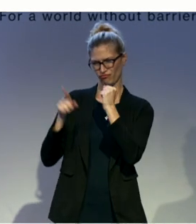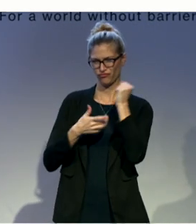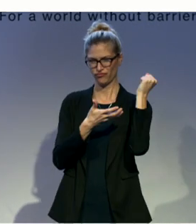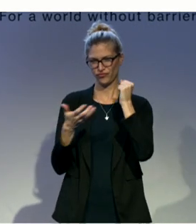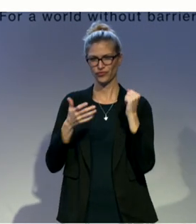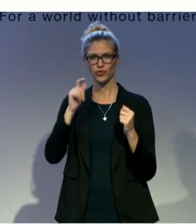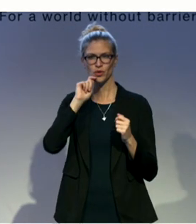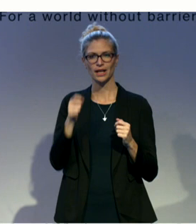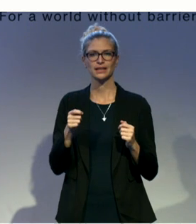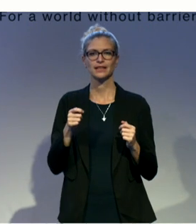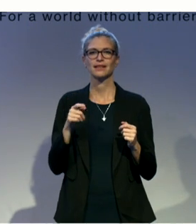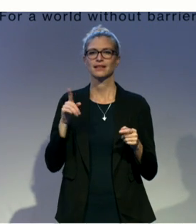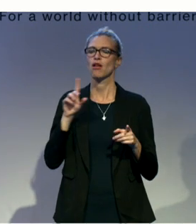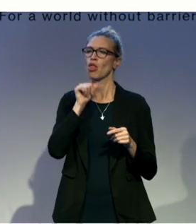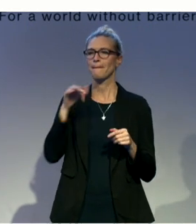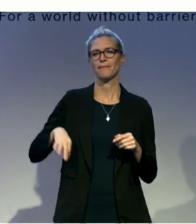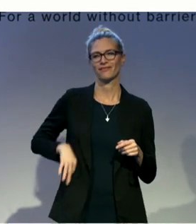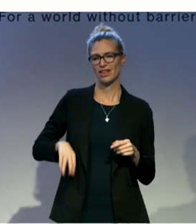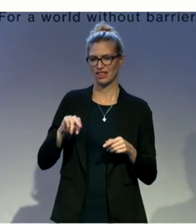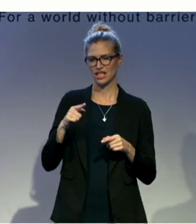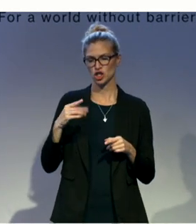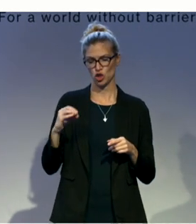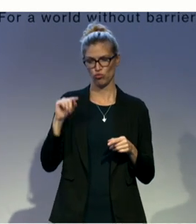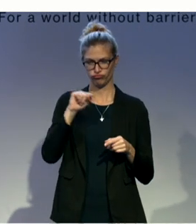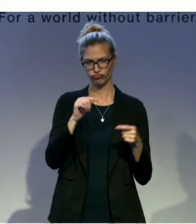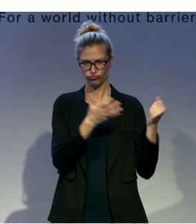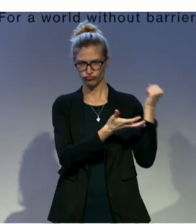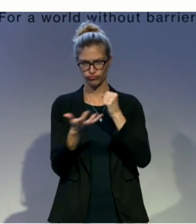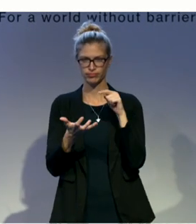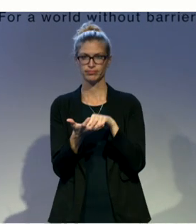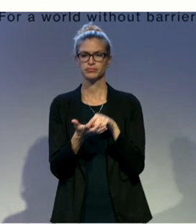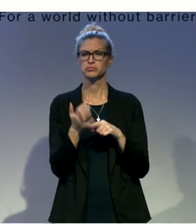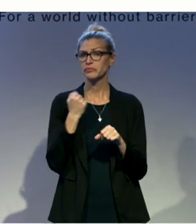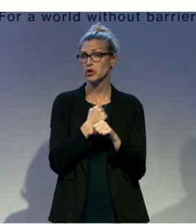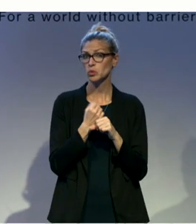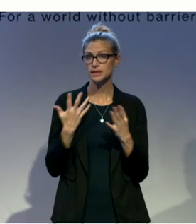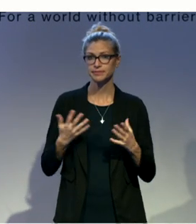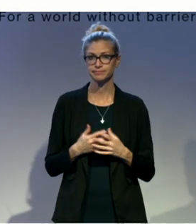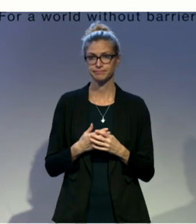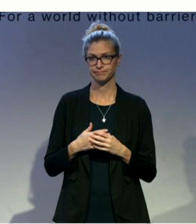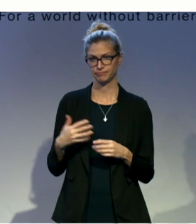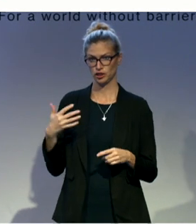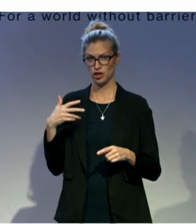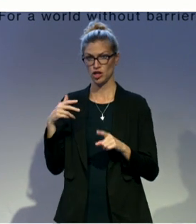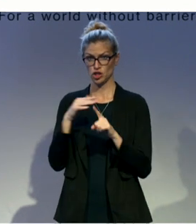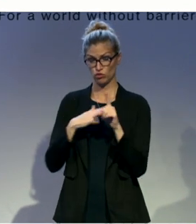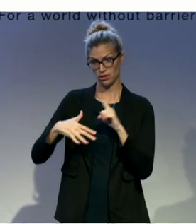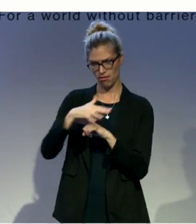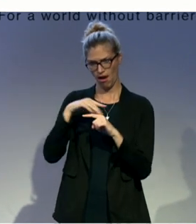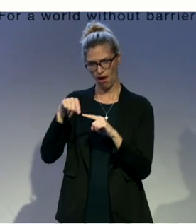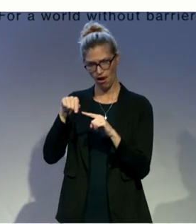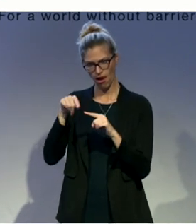non-profit organization which has been operating in social care system for people with